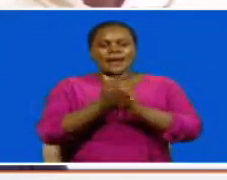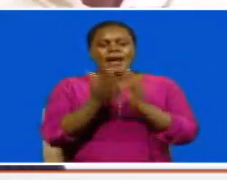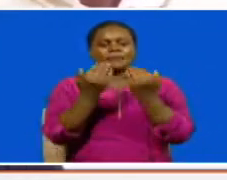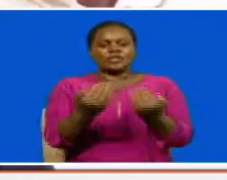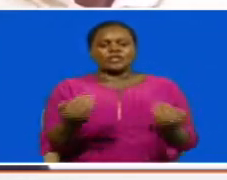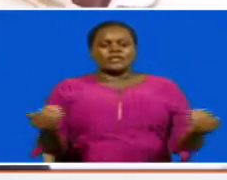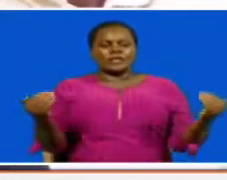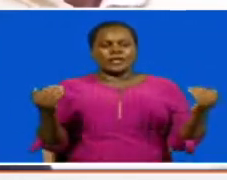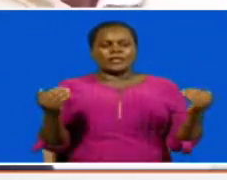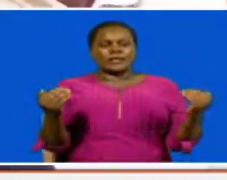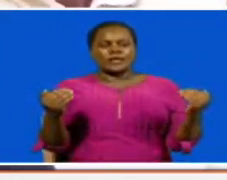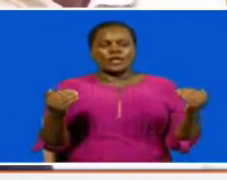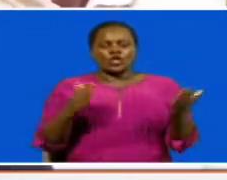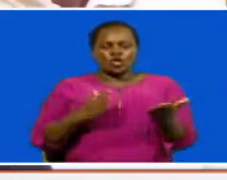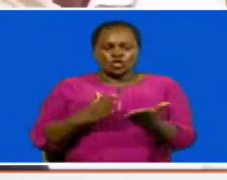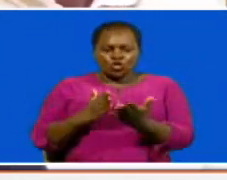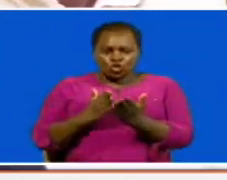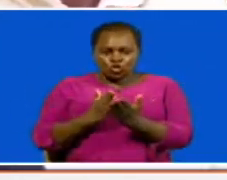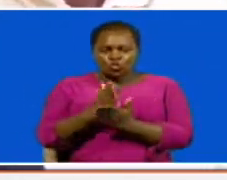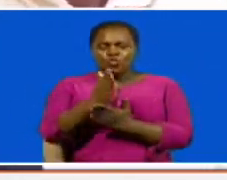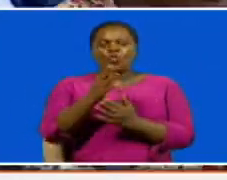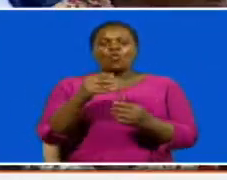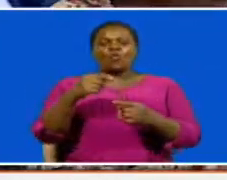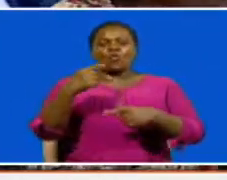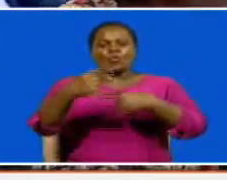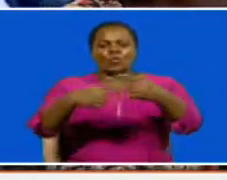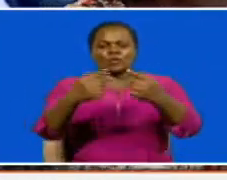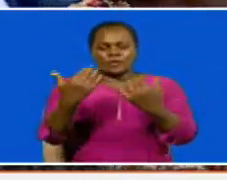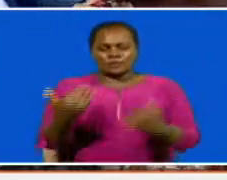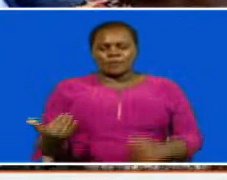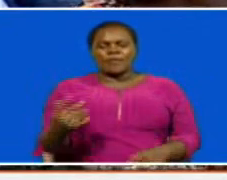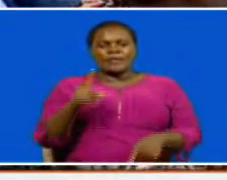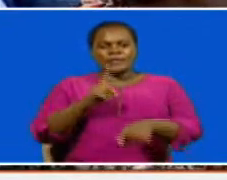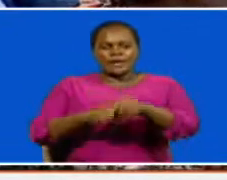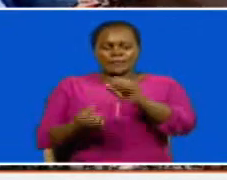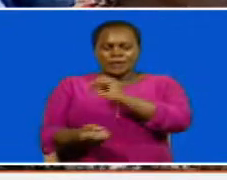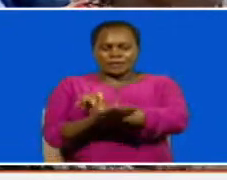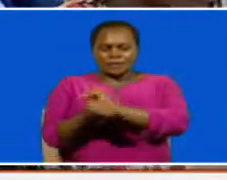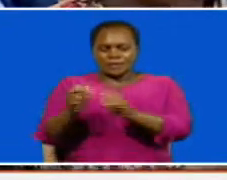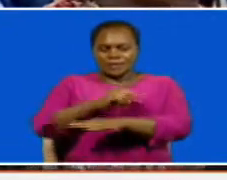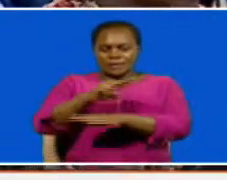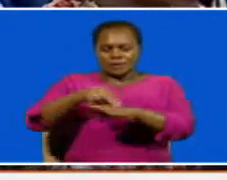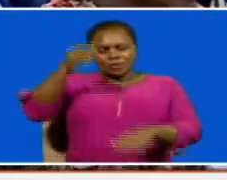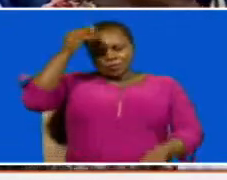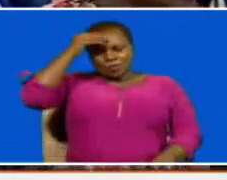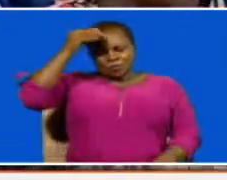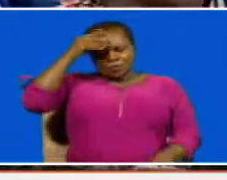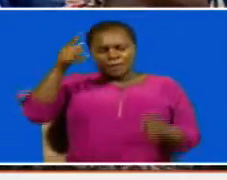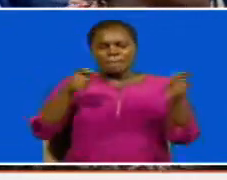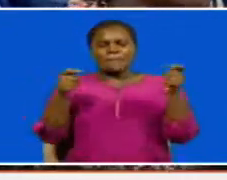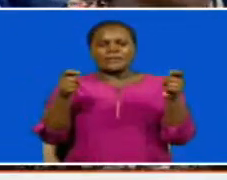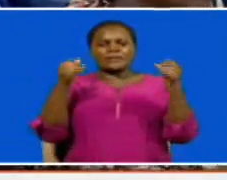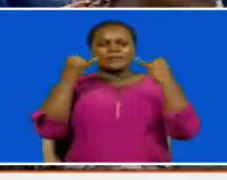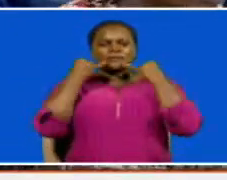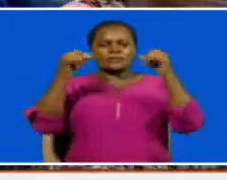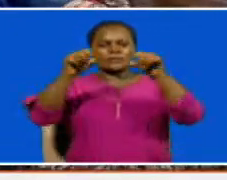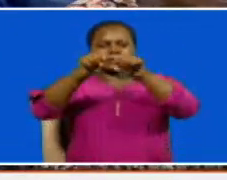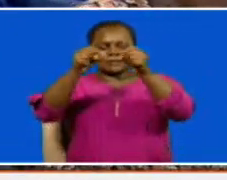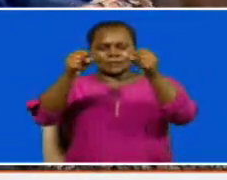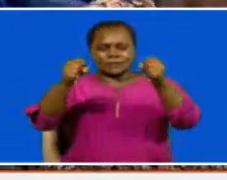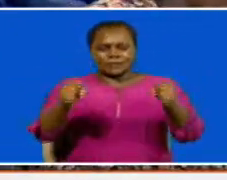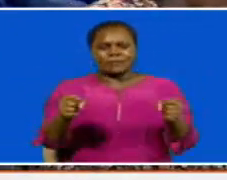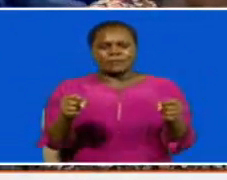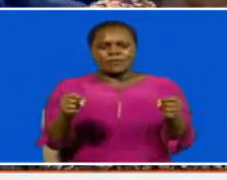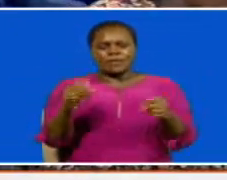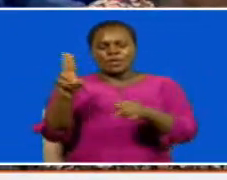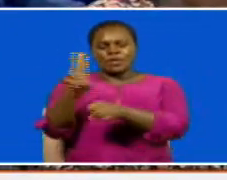and grow through the process that a child will grow. While clarifying that the National Education Management Information System, NEMIS,